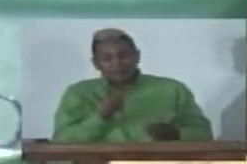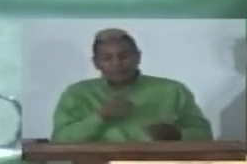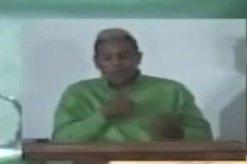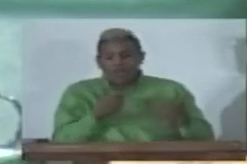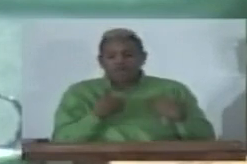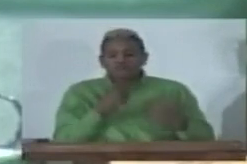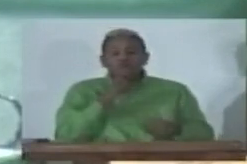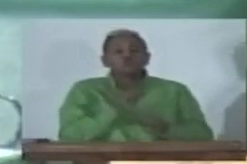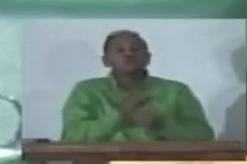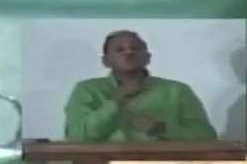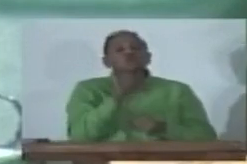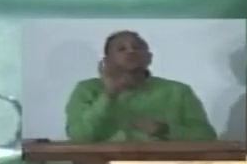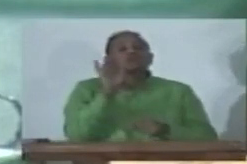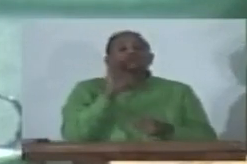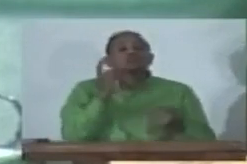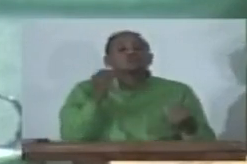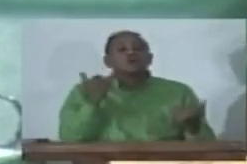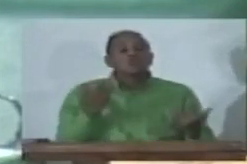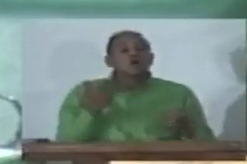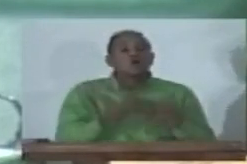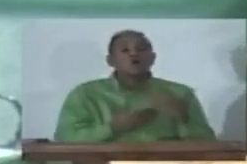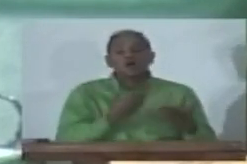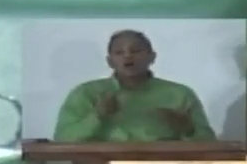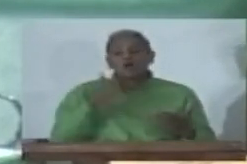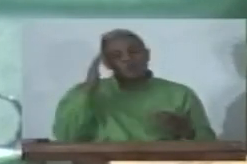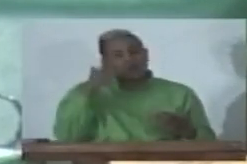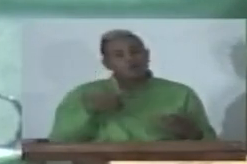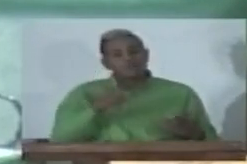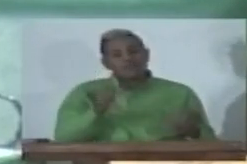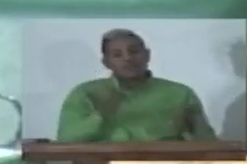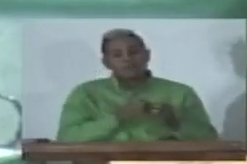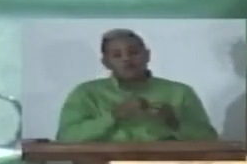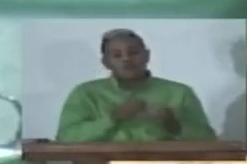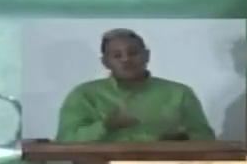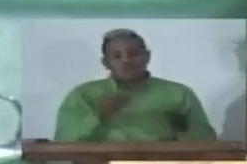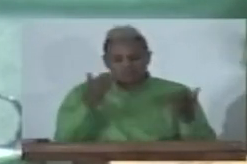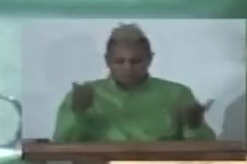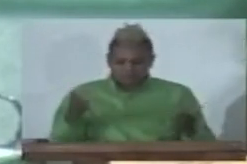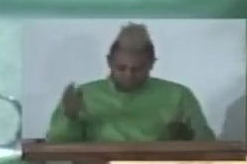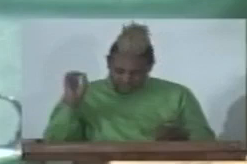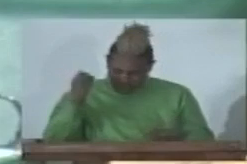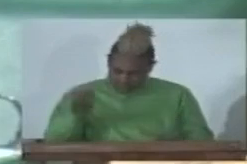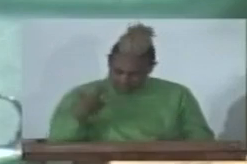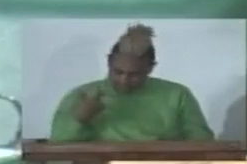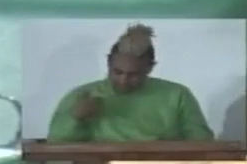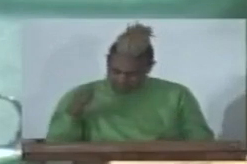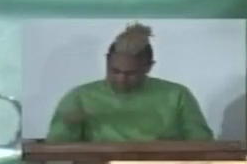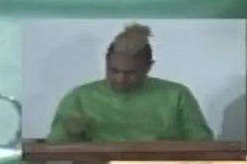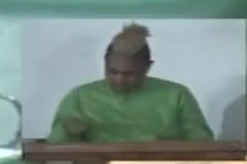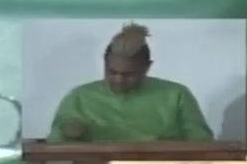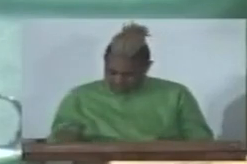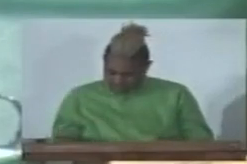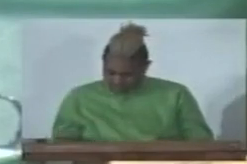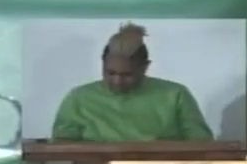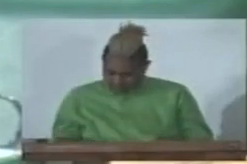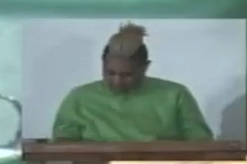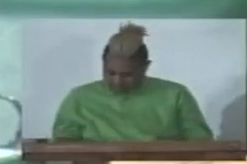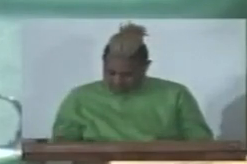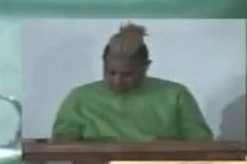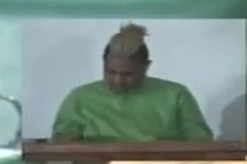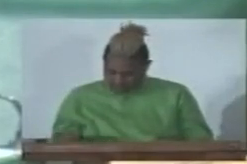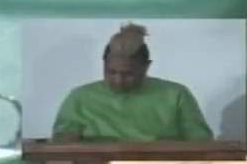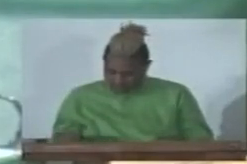I assure you that that is being done, and I welcome you, if you have any further recommendations, to send them to me so that I can discuss them with the